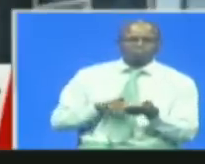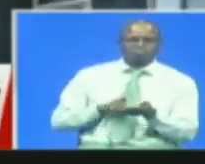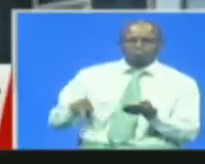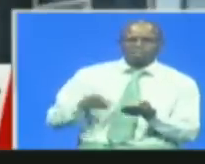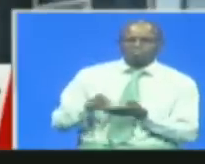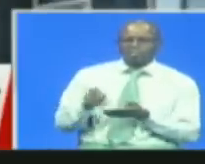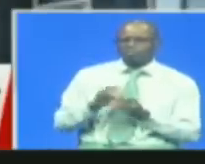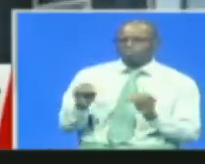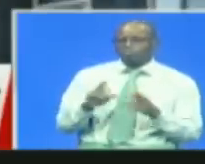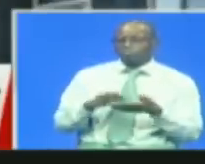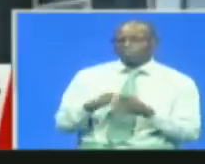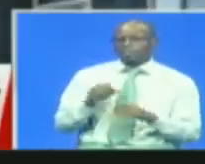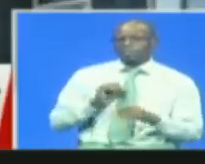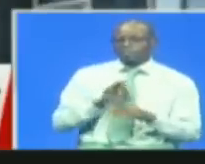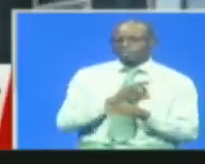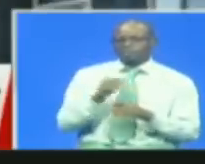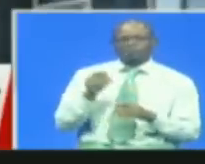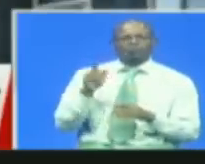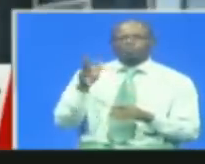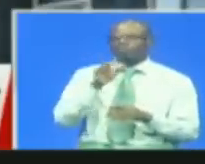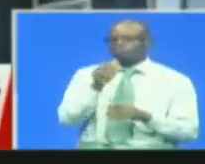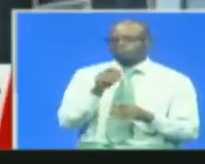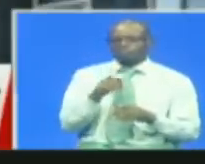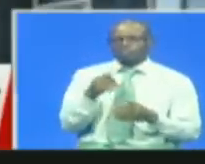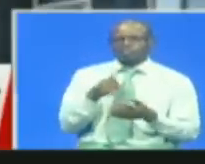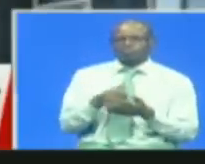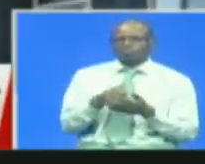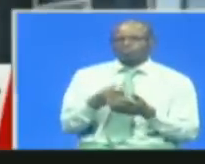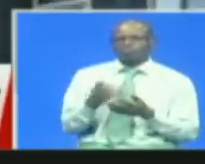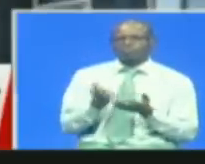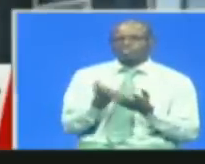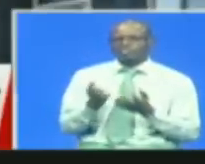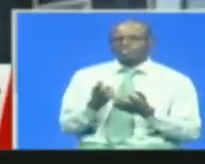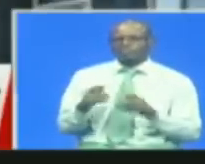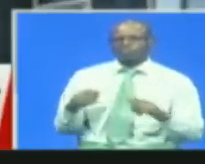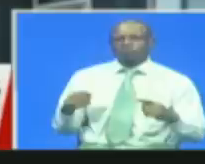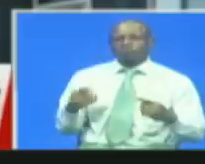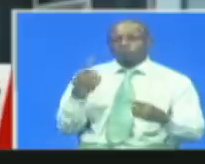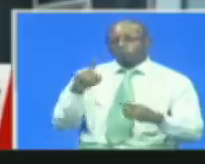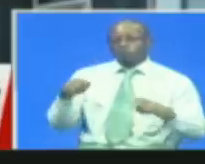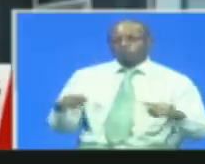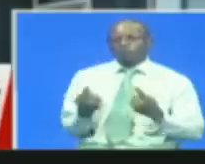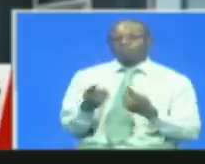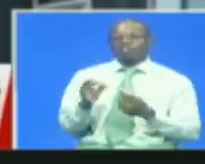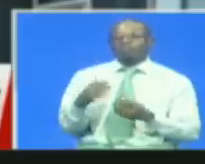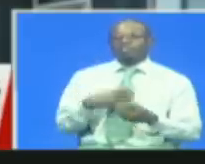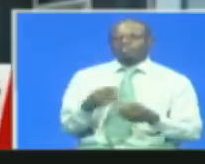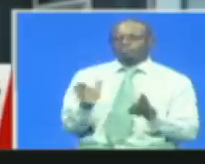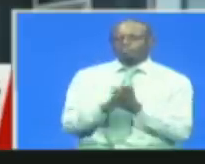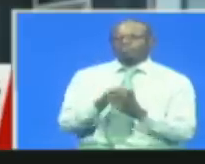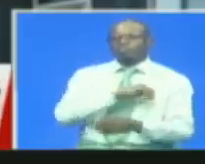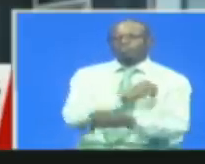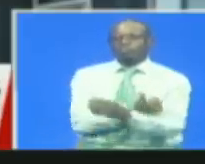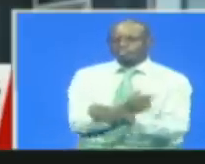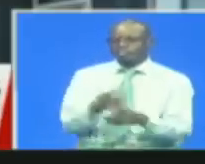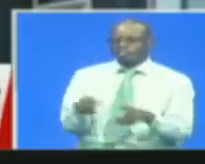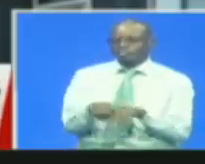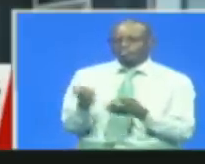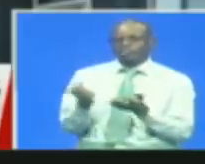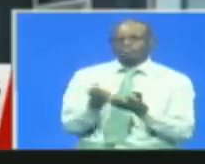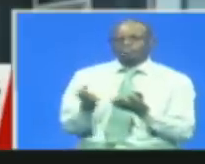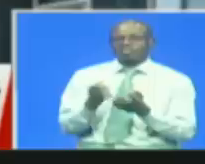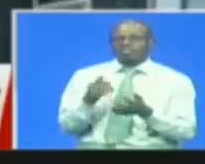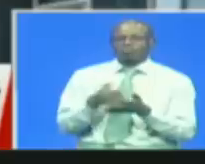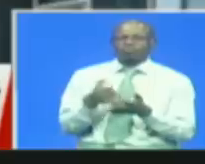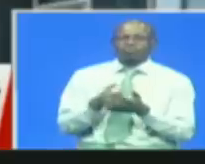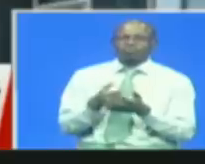or engage in any business that may lead to a conflict of interest with the authority. Such businesses include, but are not limited